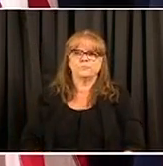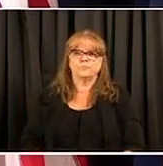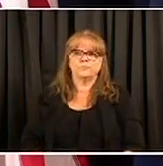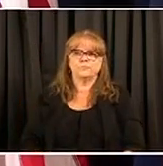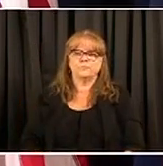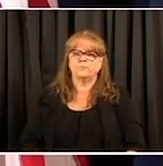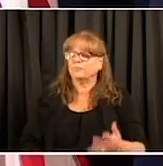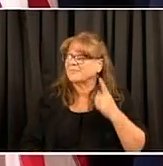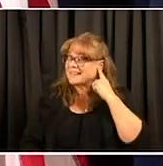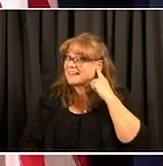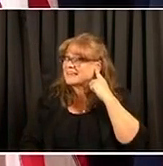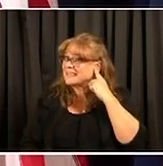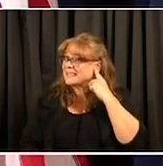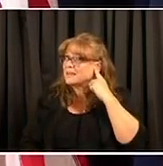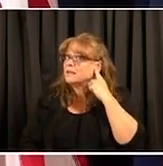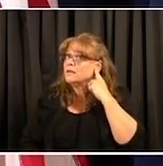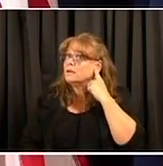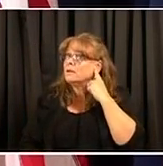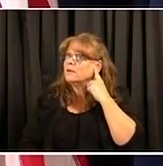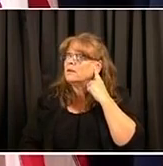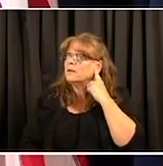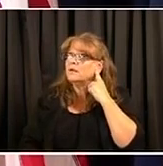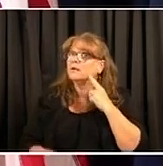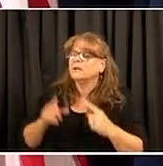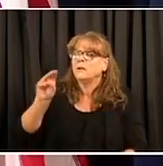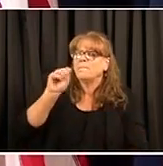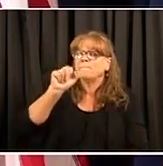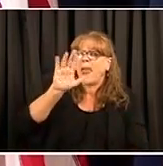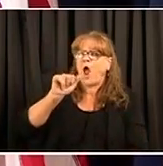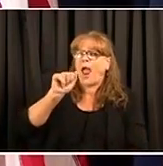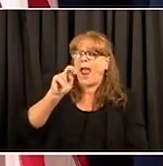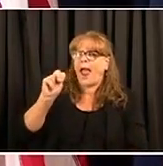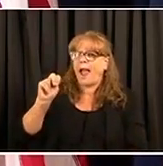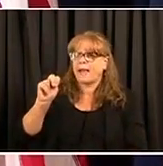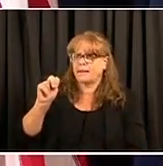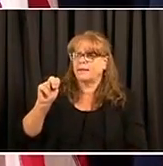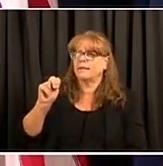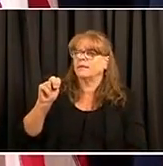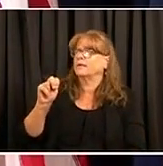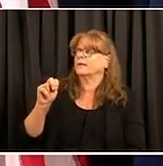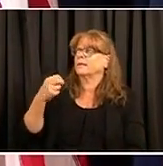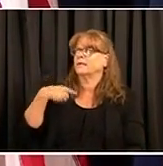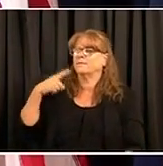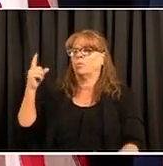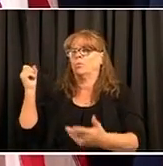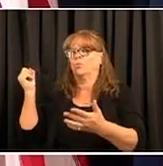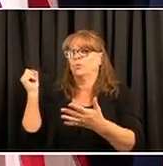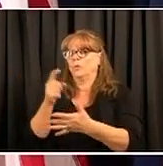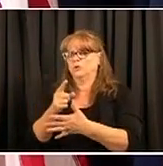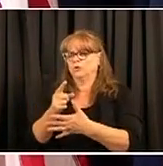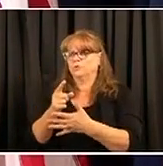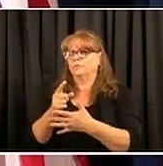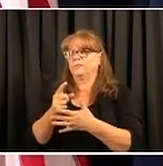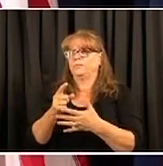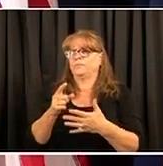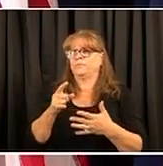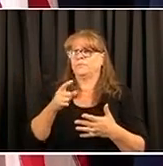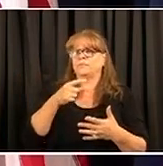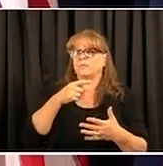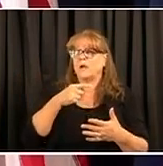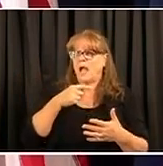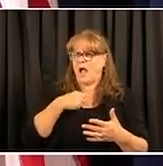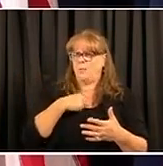yeah, this is Mary in Government Colorado Public, and I have two questions. I'm fascinated by this dial dashboard, and what